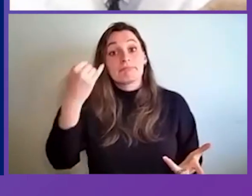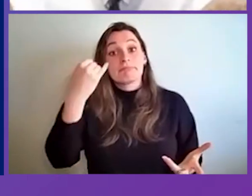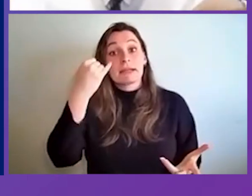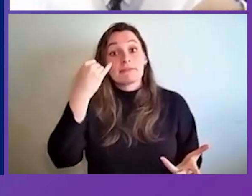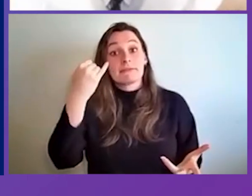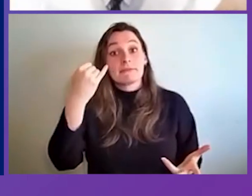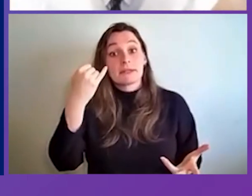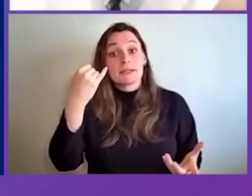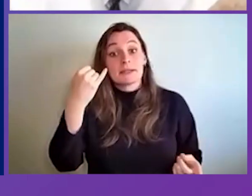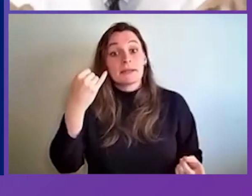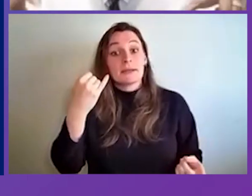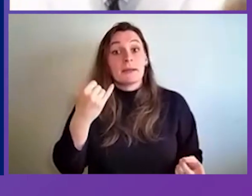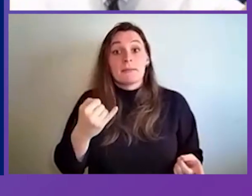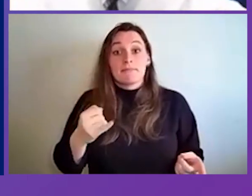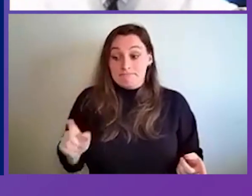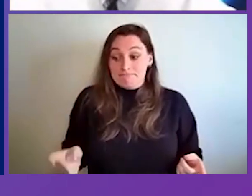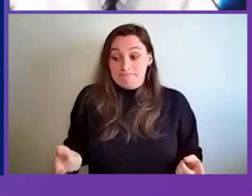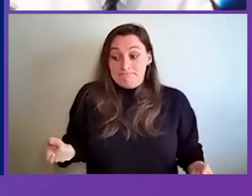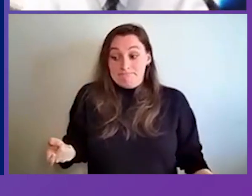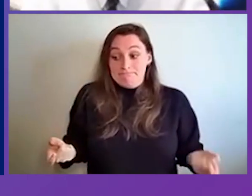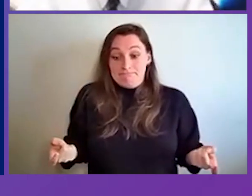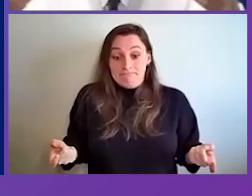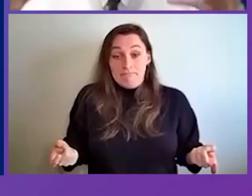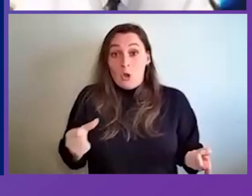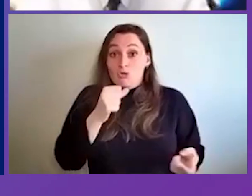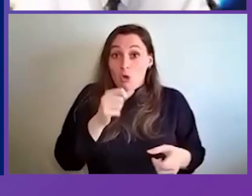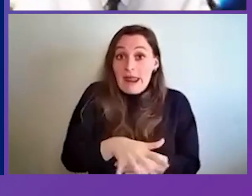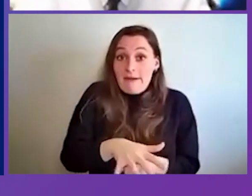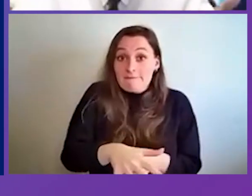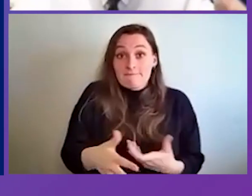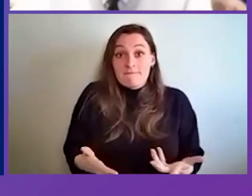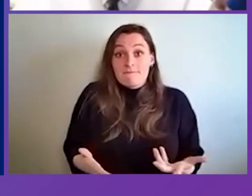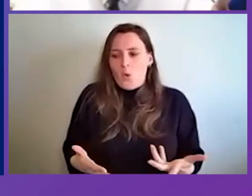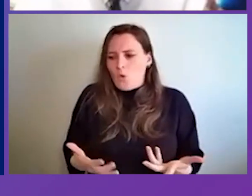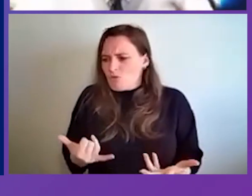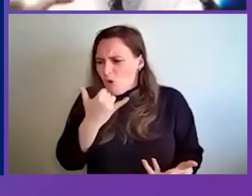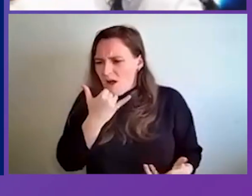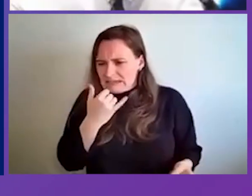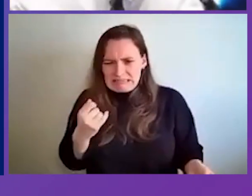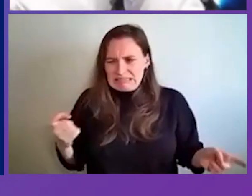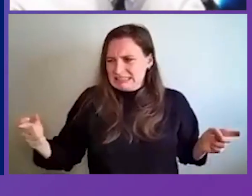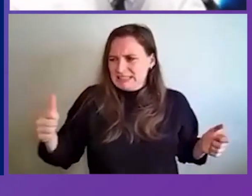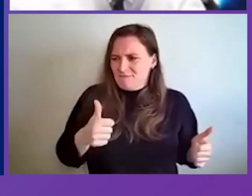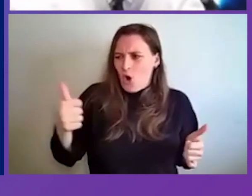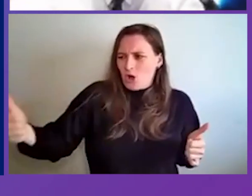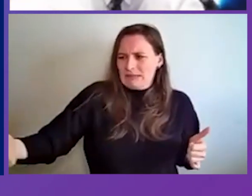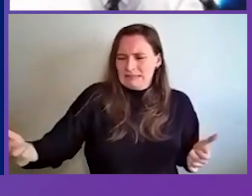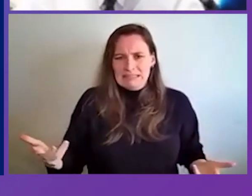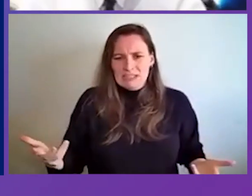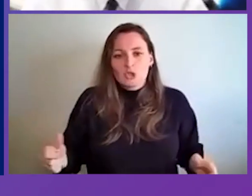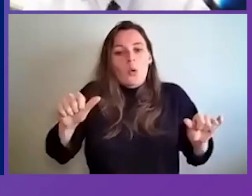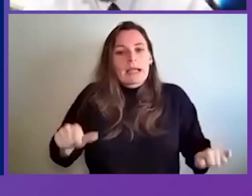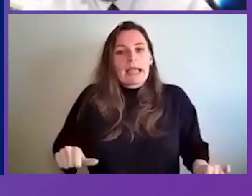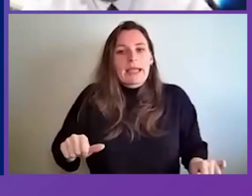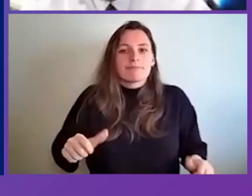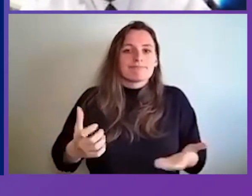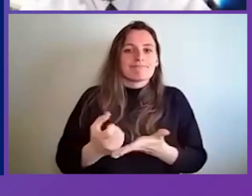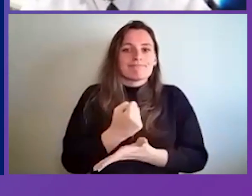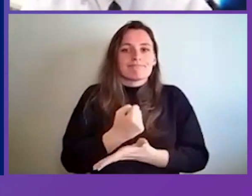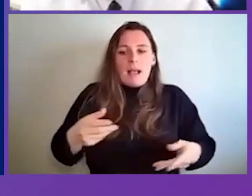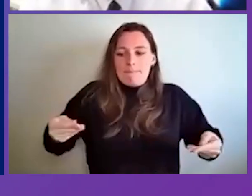correct locations. It could be an alternative way to secure a wheelchair if there's only two tie down locations